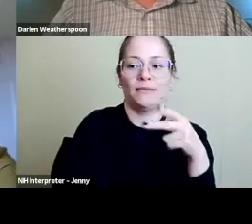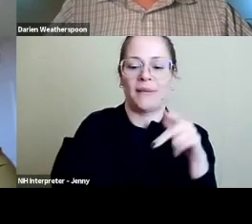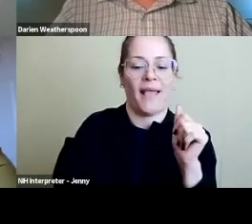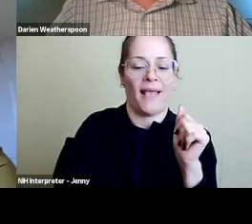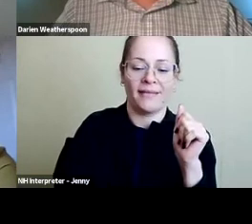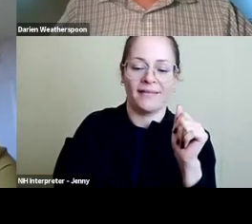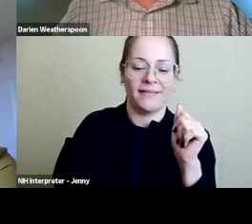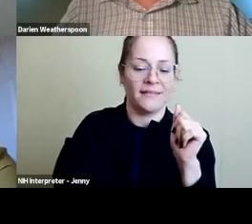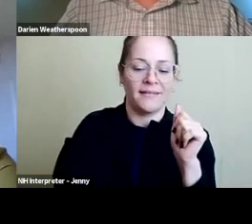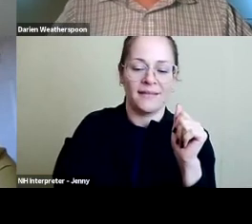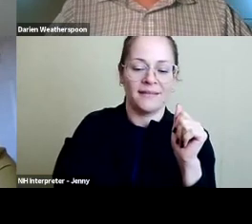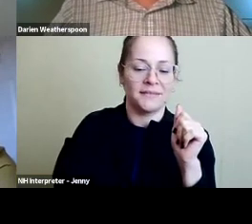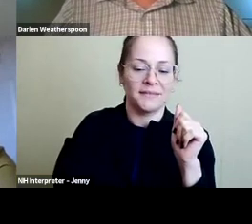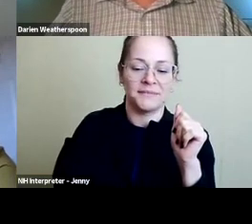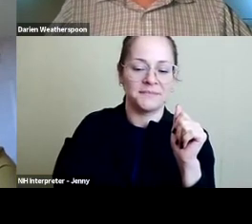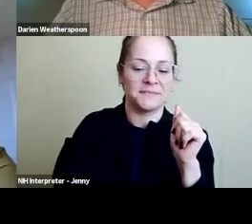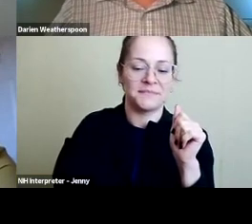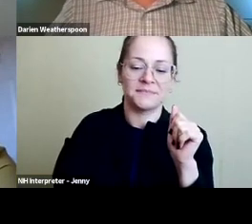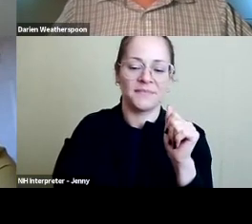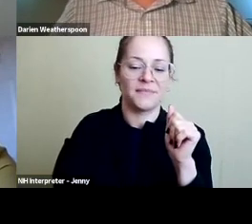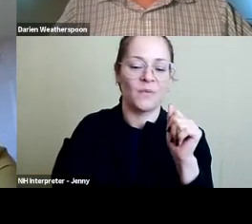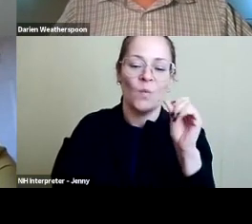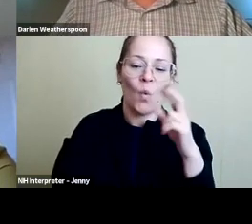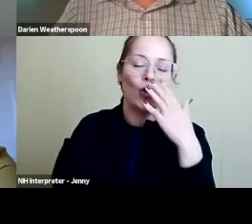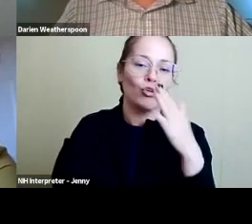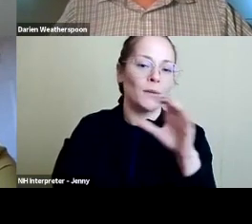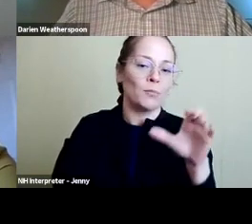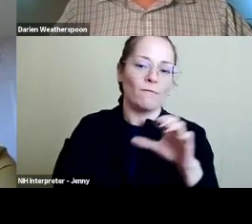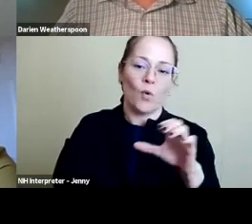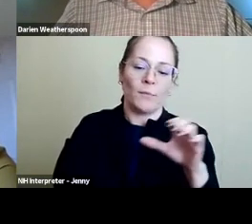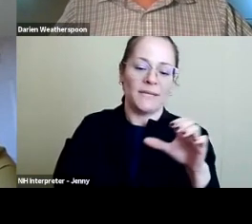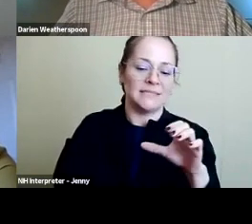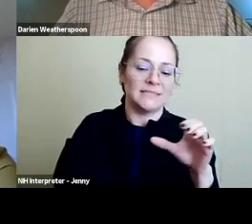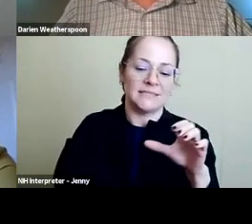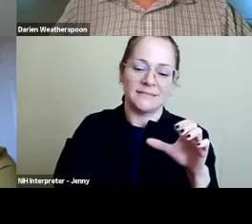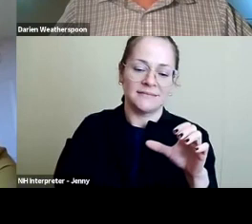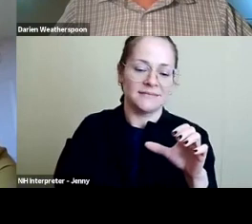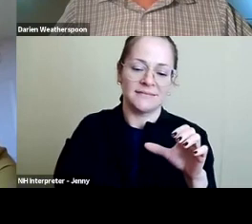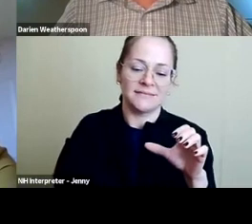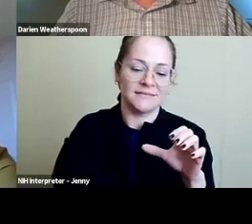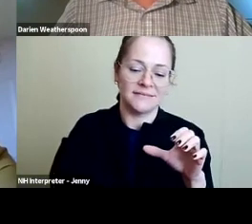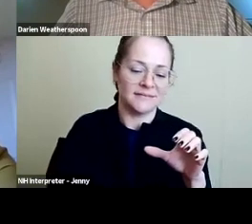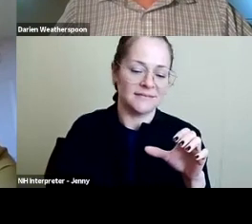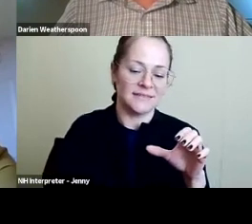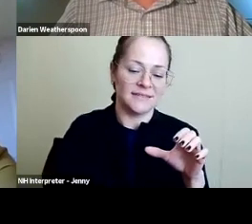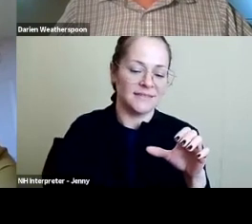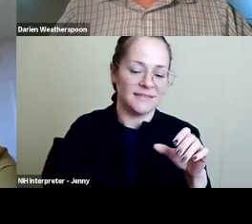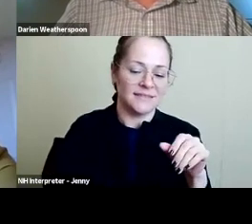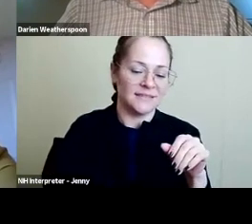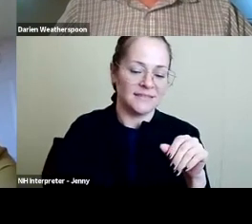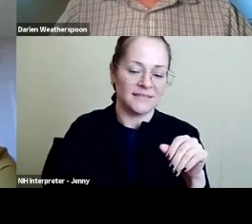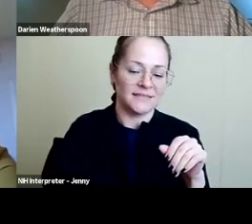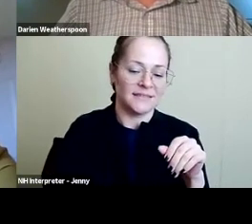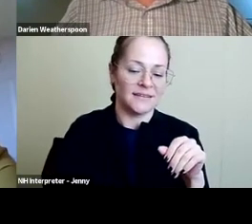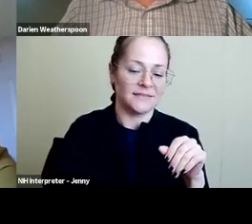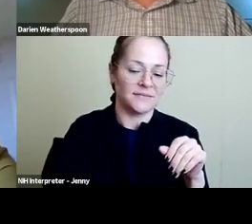good performance on a standardized exam to be a good physician, pharmacist, dentist. But this